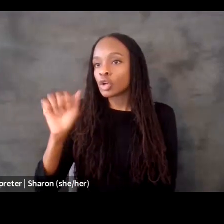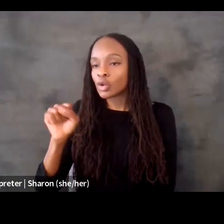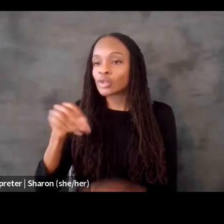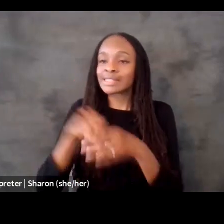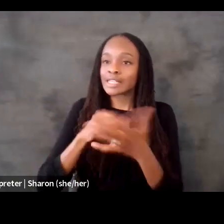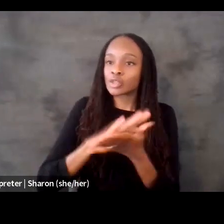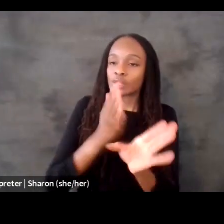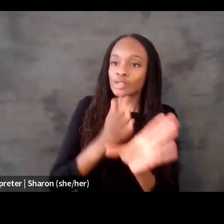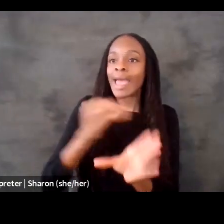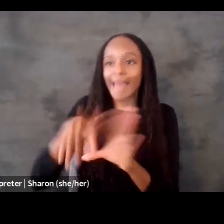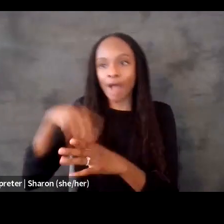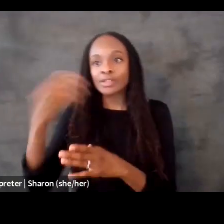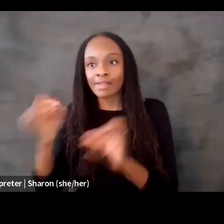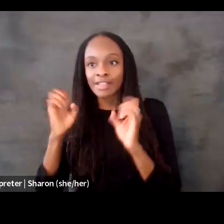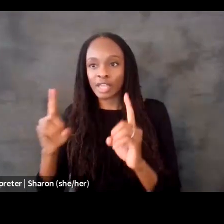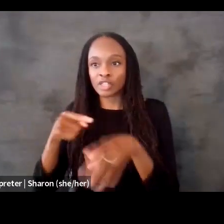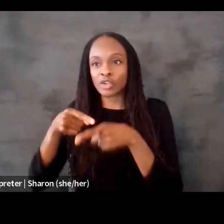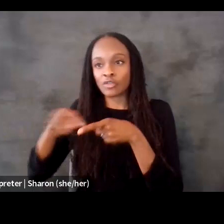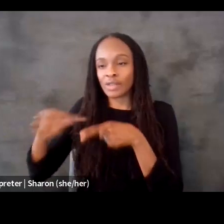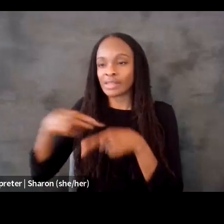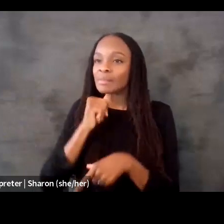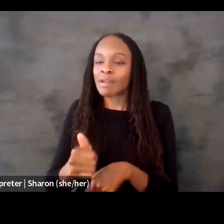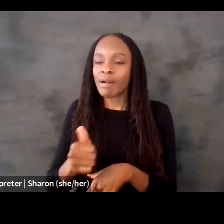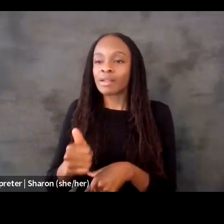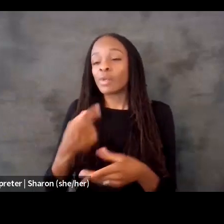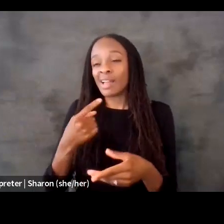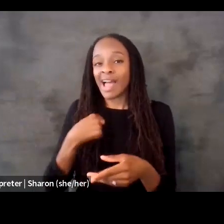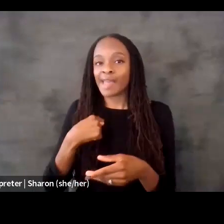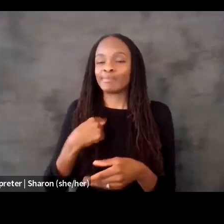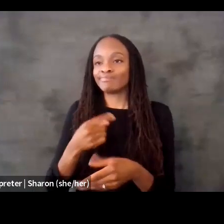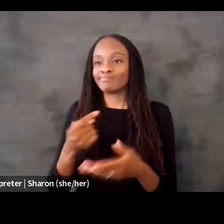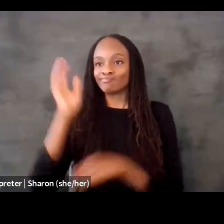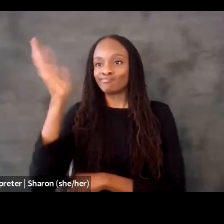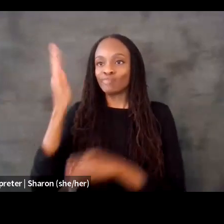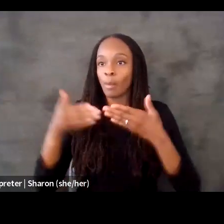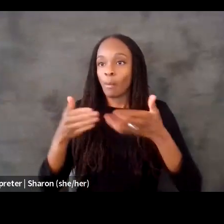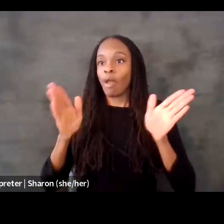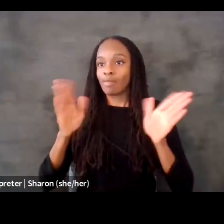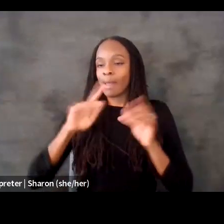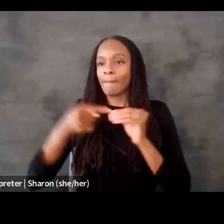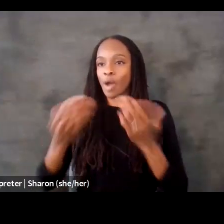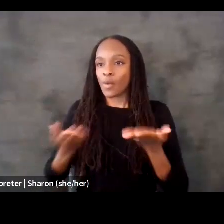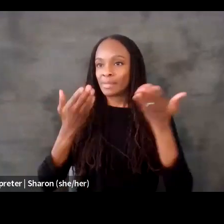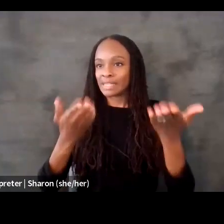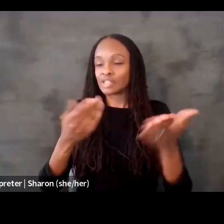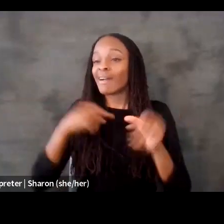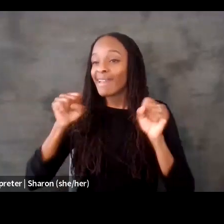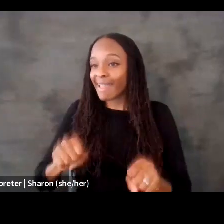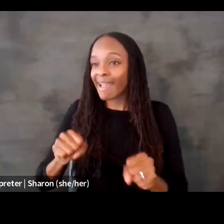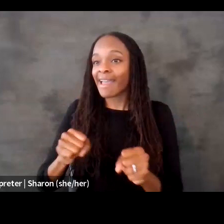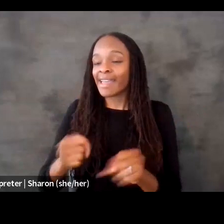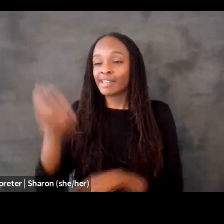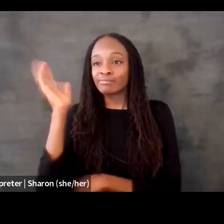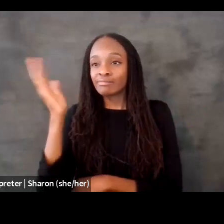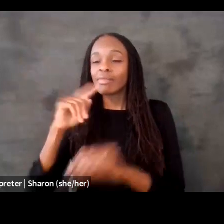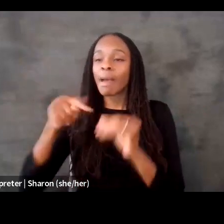psychology and the whole education field. And so I'm speaking broadly around recommendations. I can talk about how I think